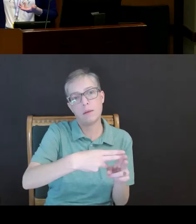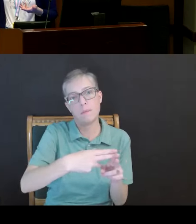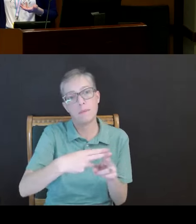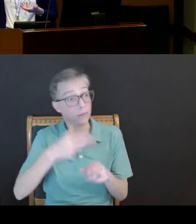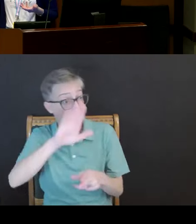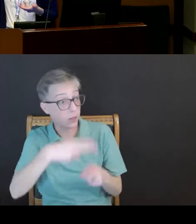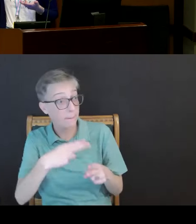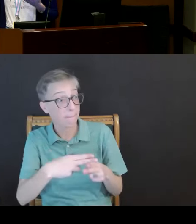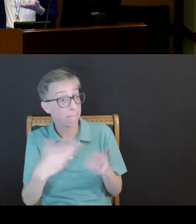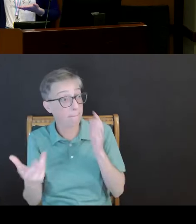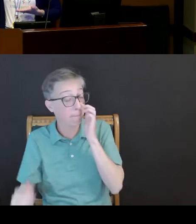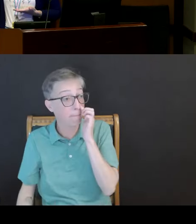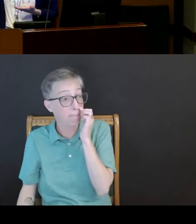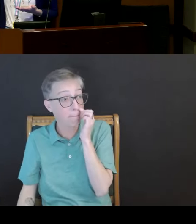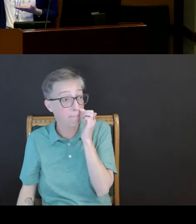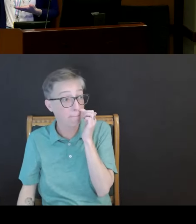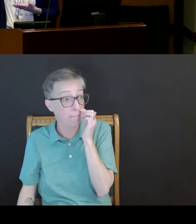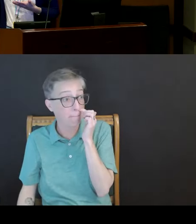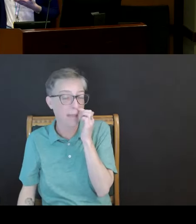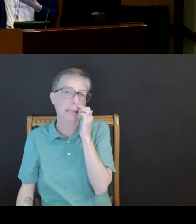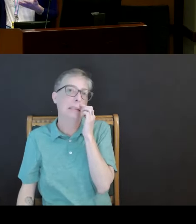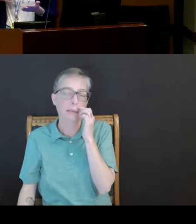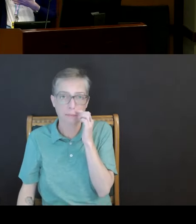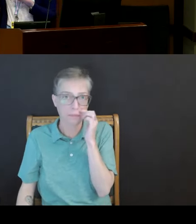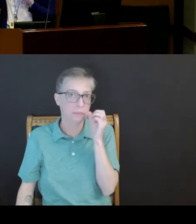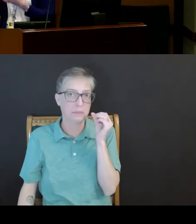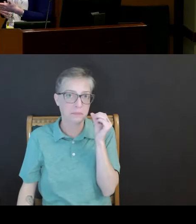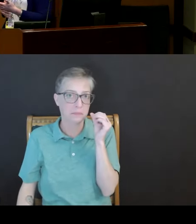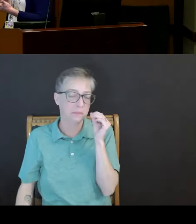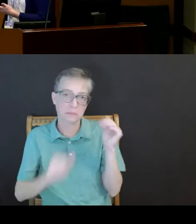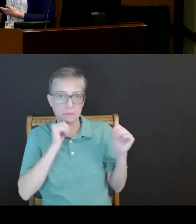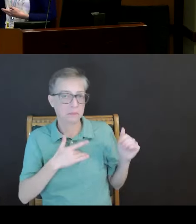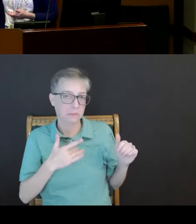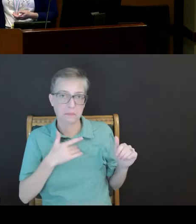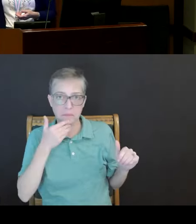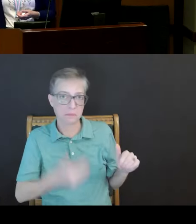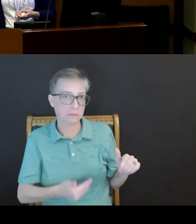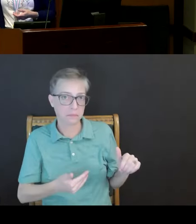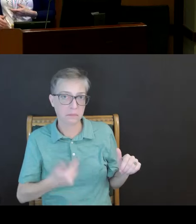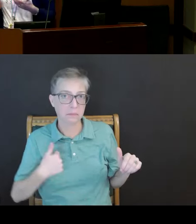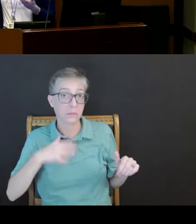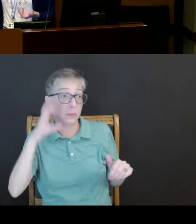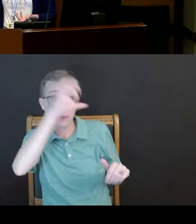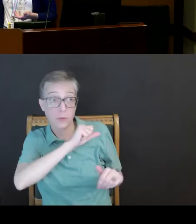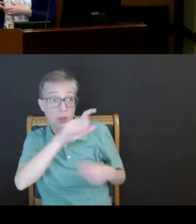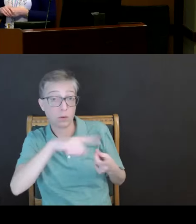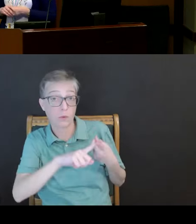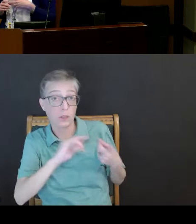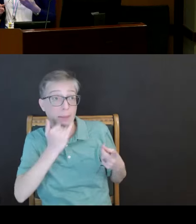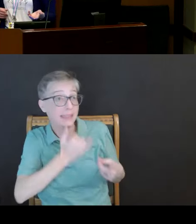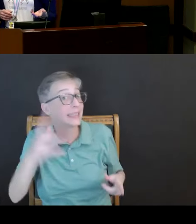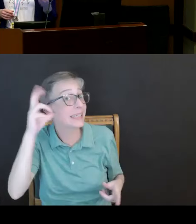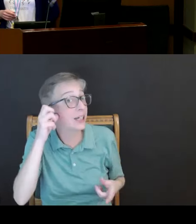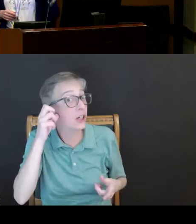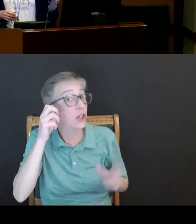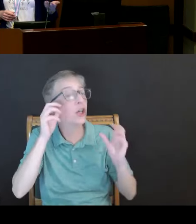name? It doesn't feel good. Instead of making an assumption when we don't hear the name, you can repeat yourself. I